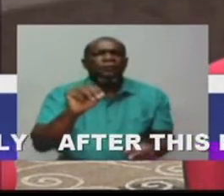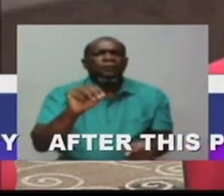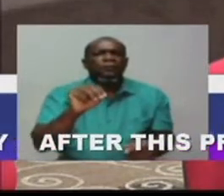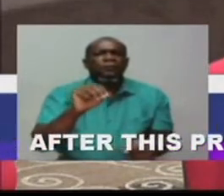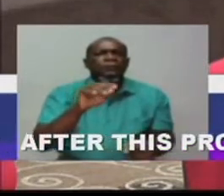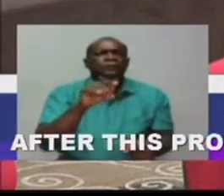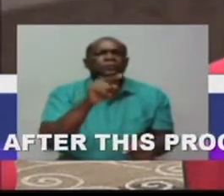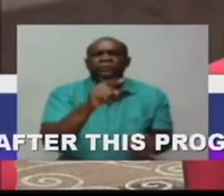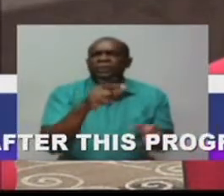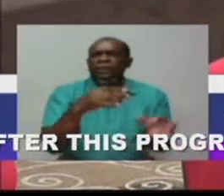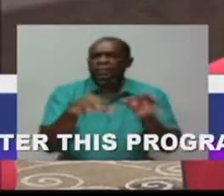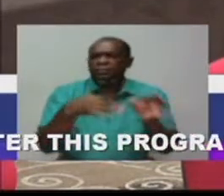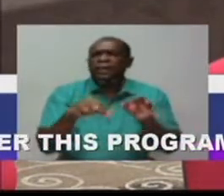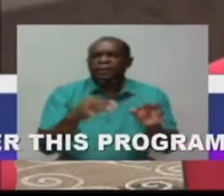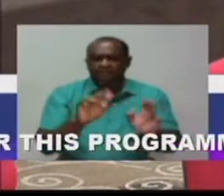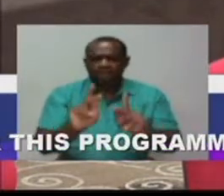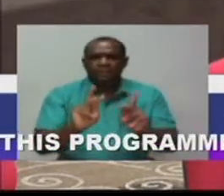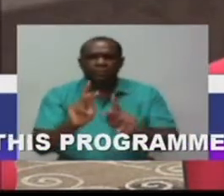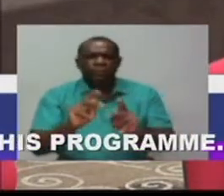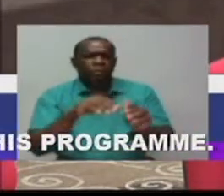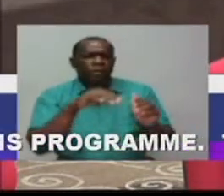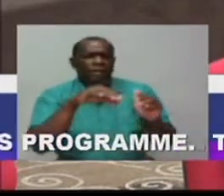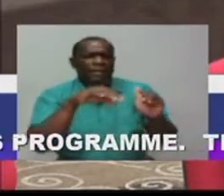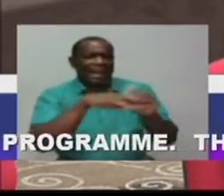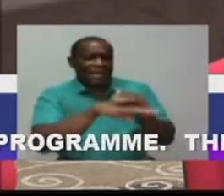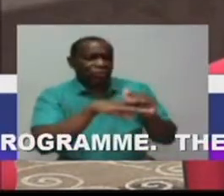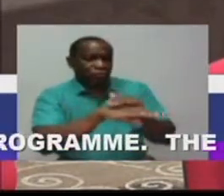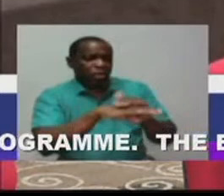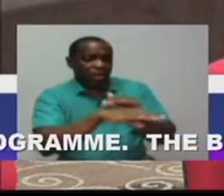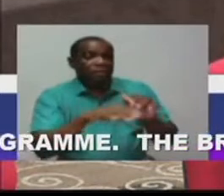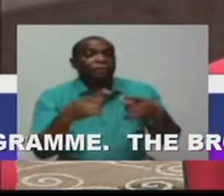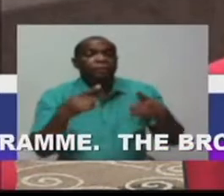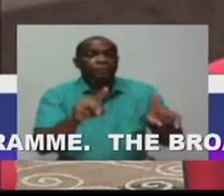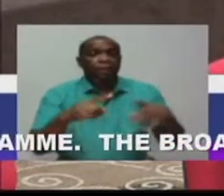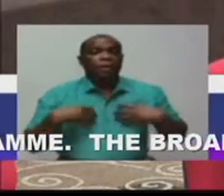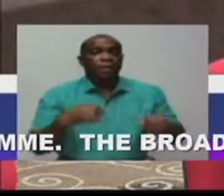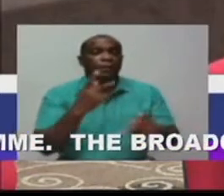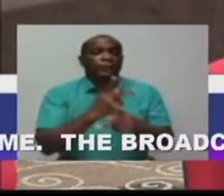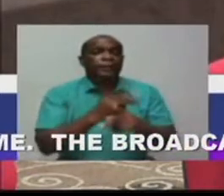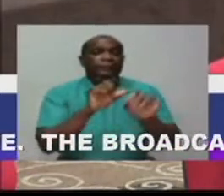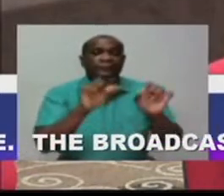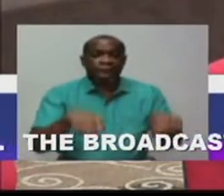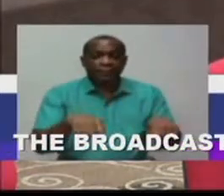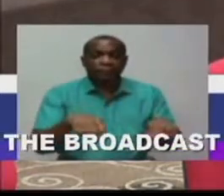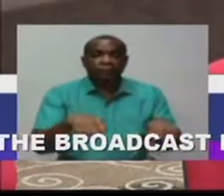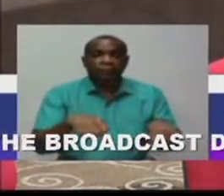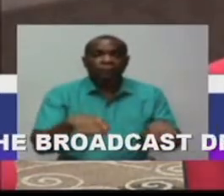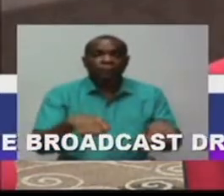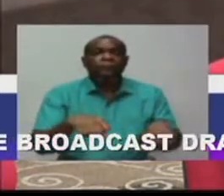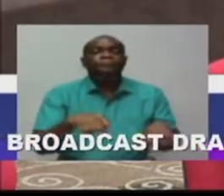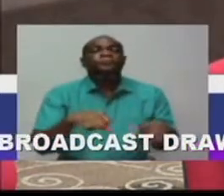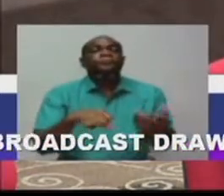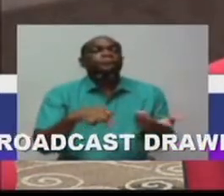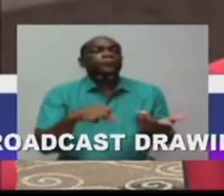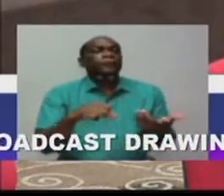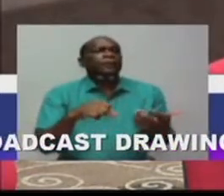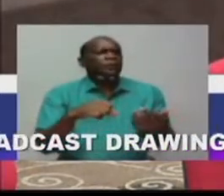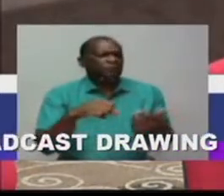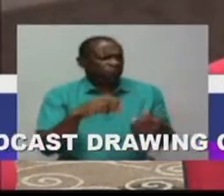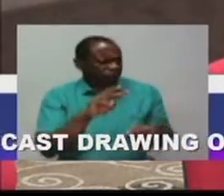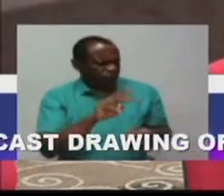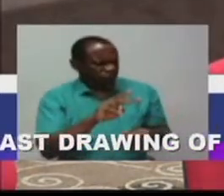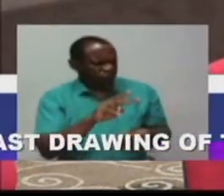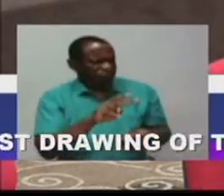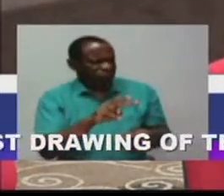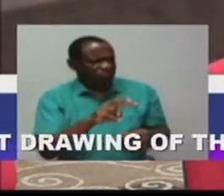who are coming into the parallel healthcare system seemingly more ill. They seemingly have some more severe illness. Isn't